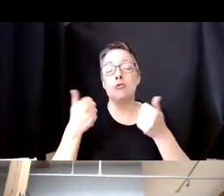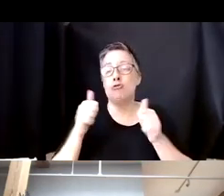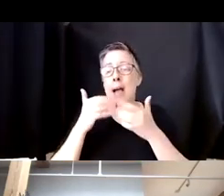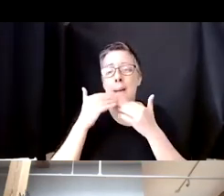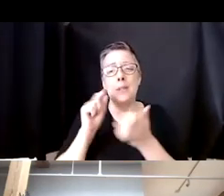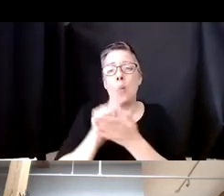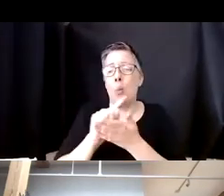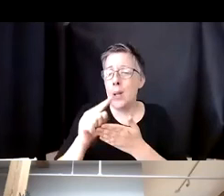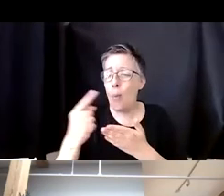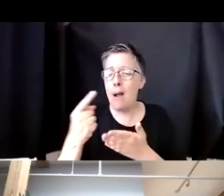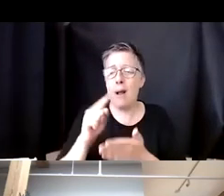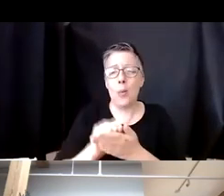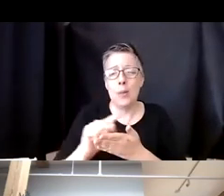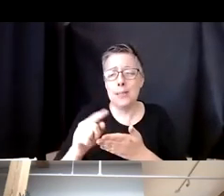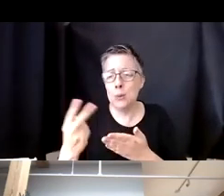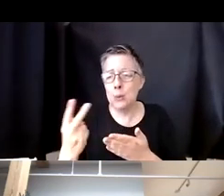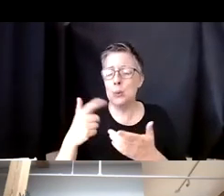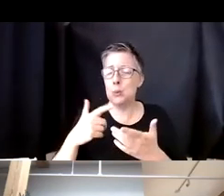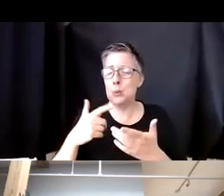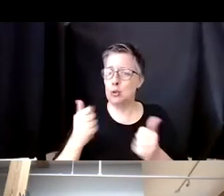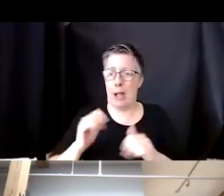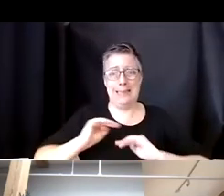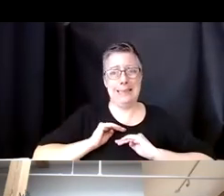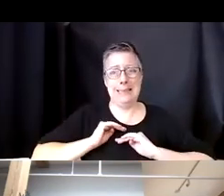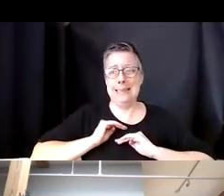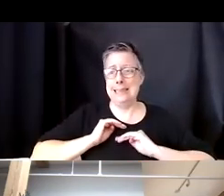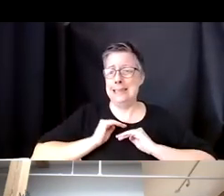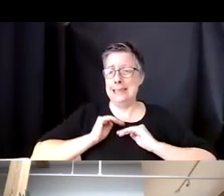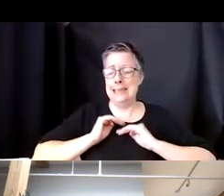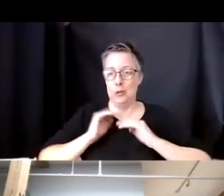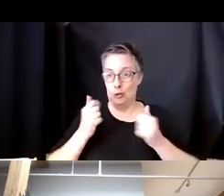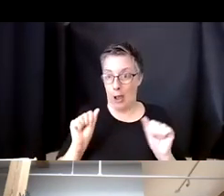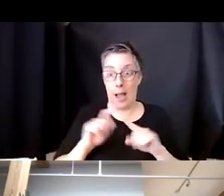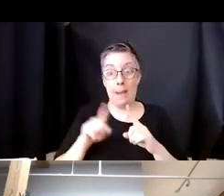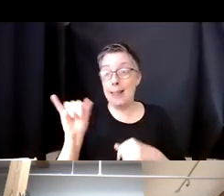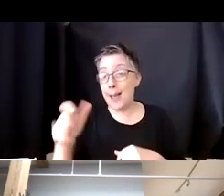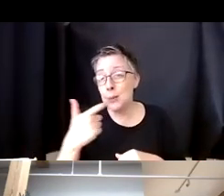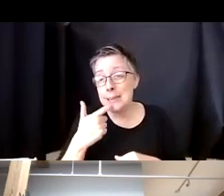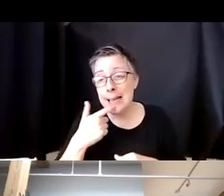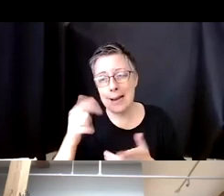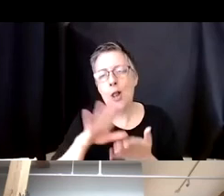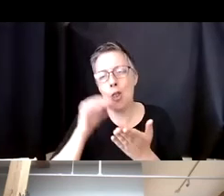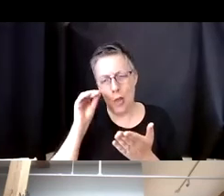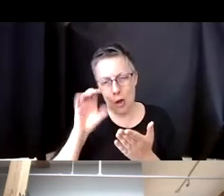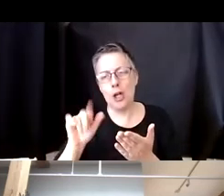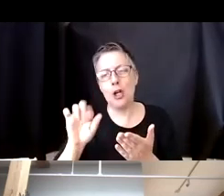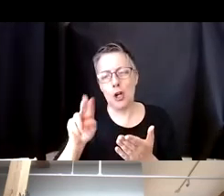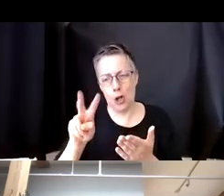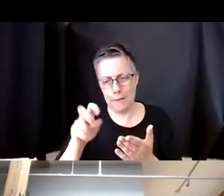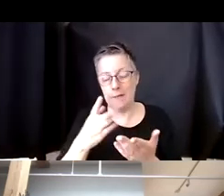and 2 to meet those standards of accessibility and inclusion. But like you said, it's a learning curve and a steep